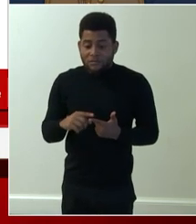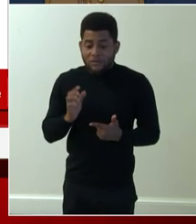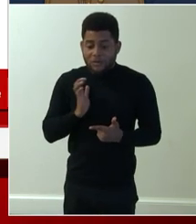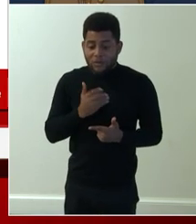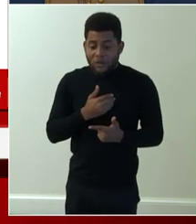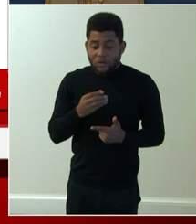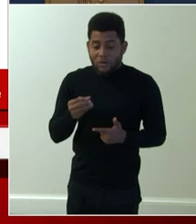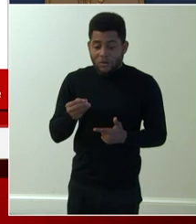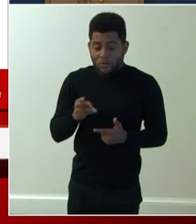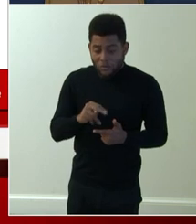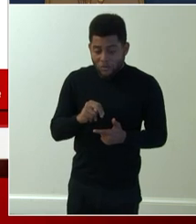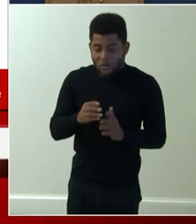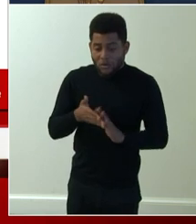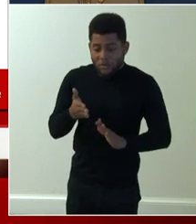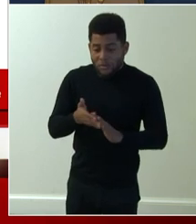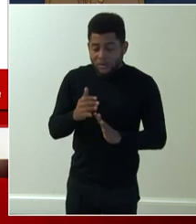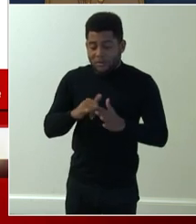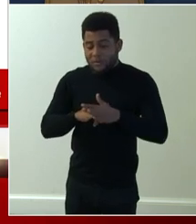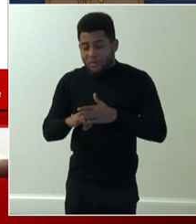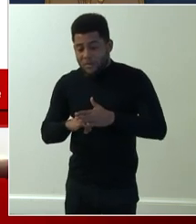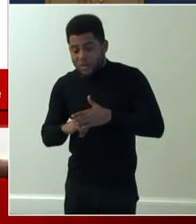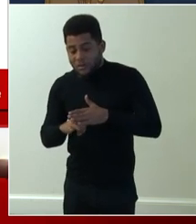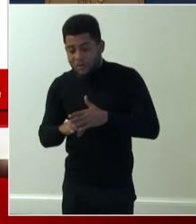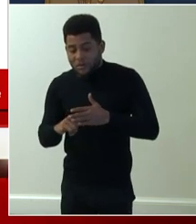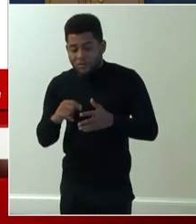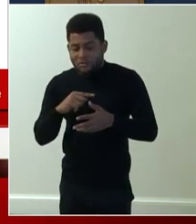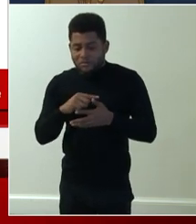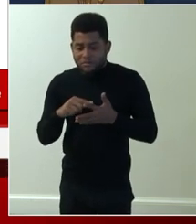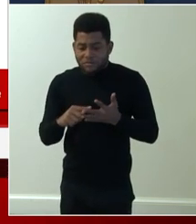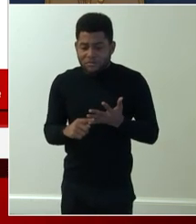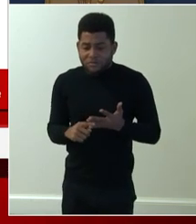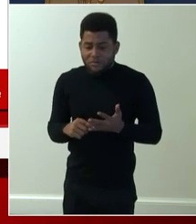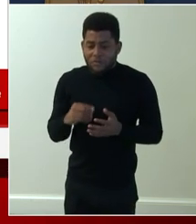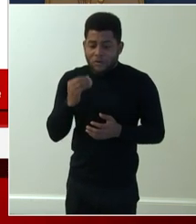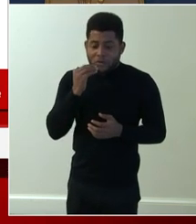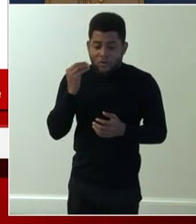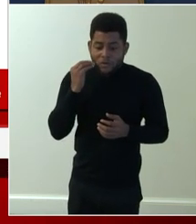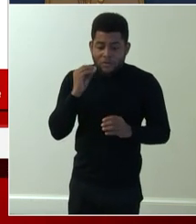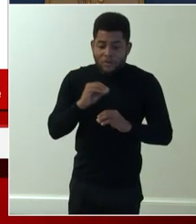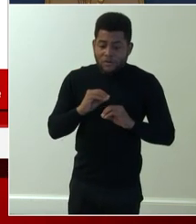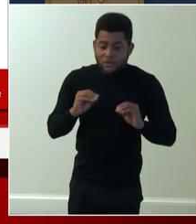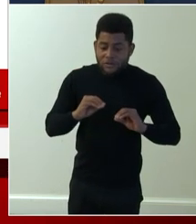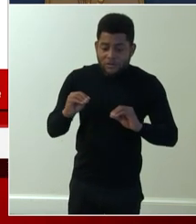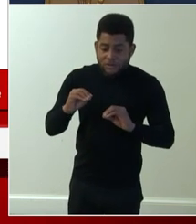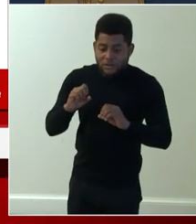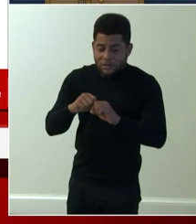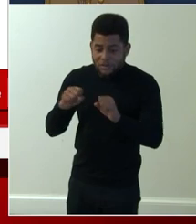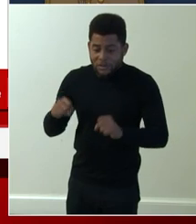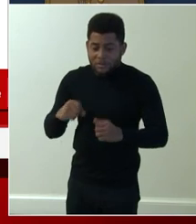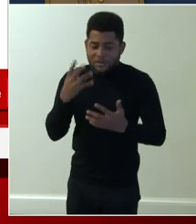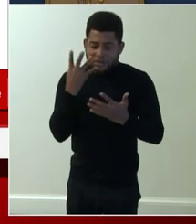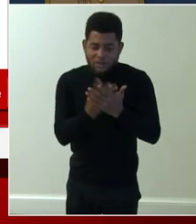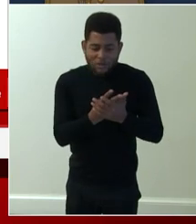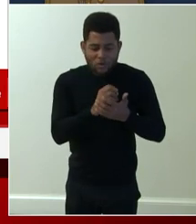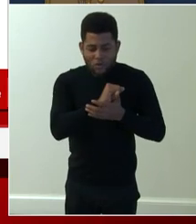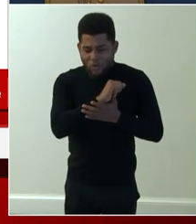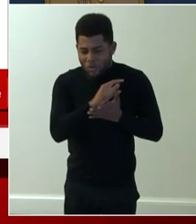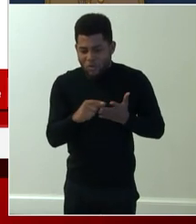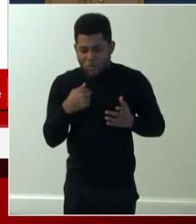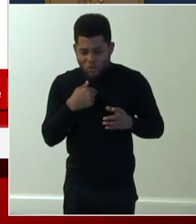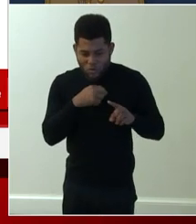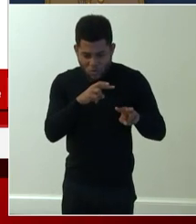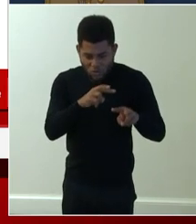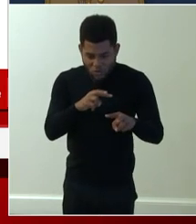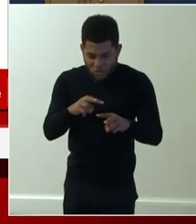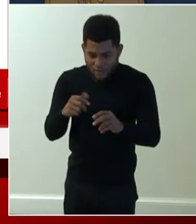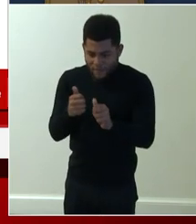operations, and from our homeless shelters to DC jail, all of those things, we are putting